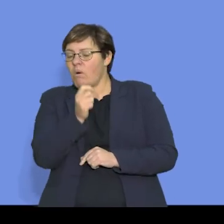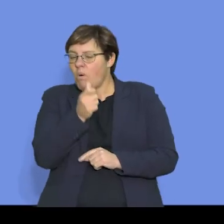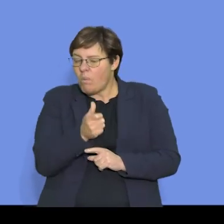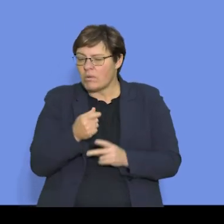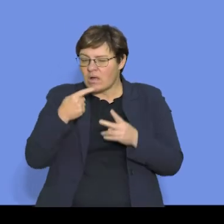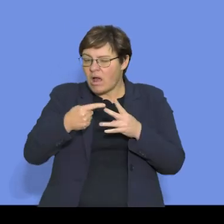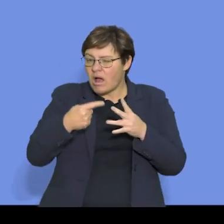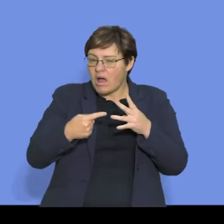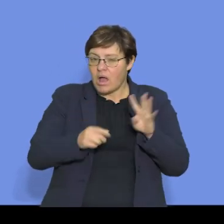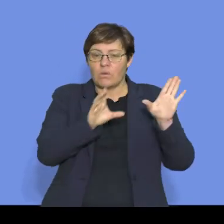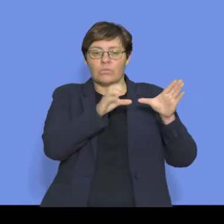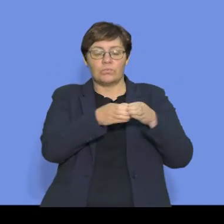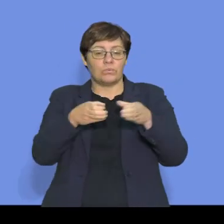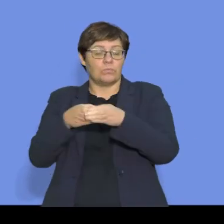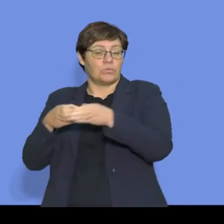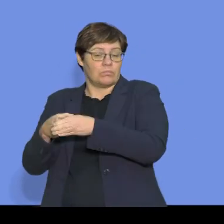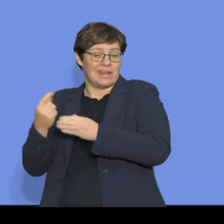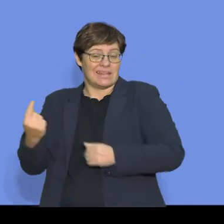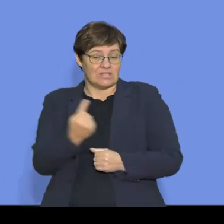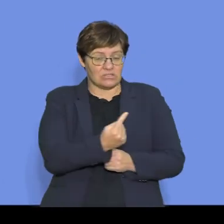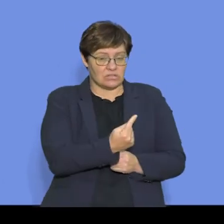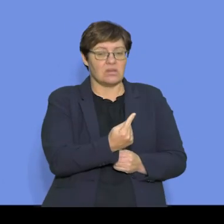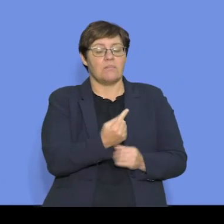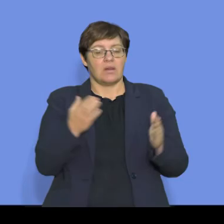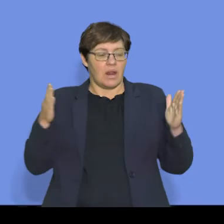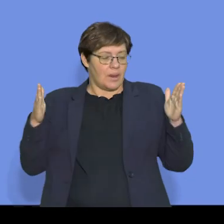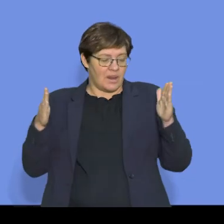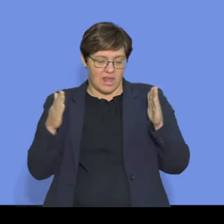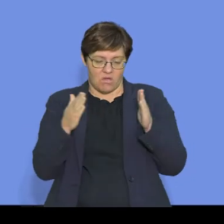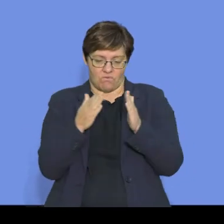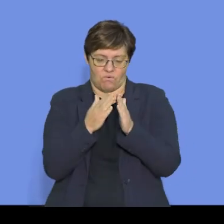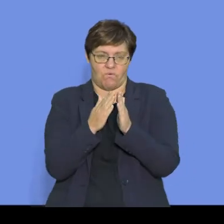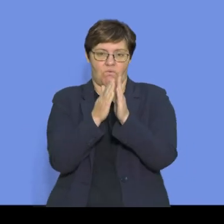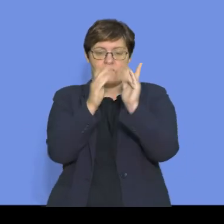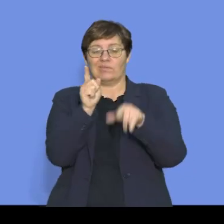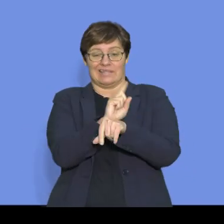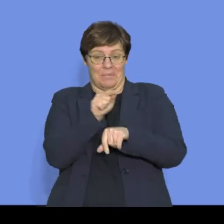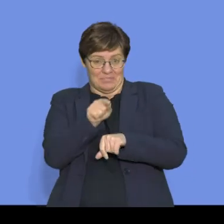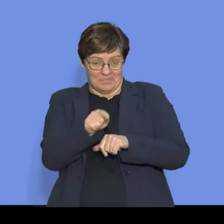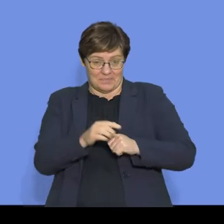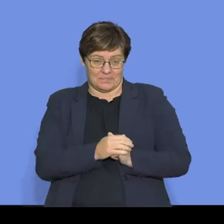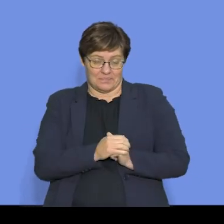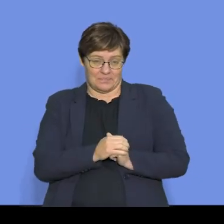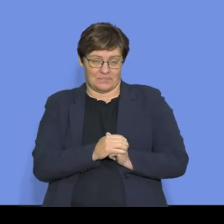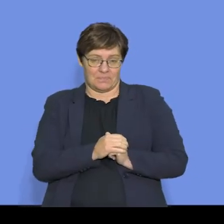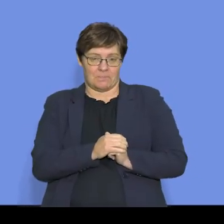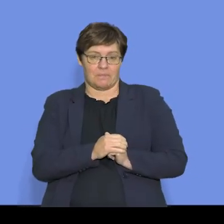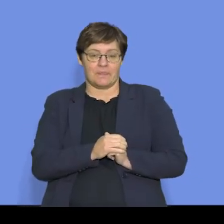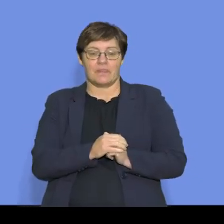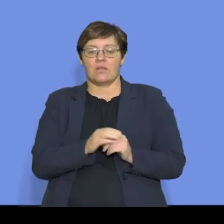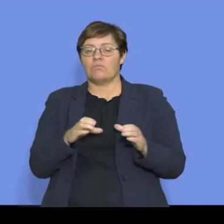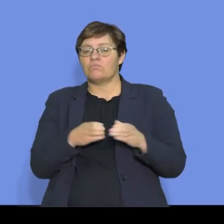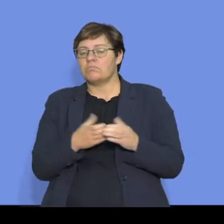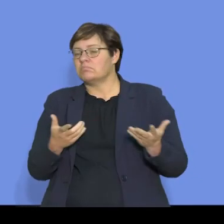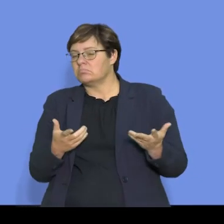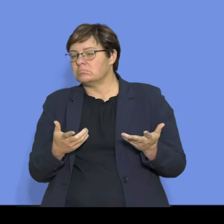almost every animal group narrowed at that particular time. The group